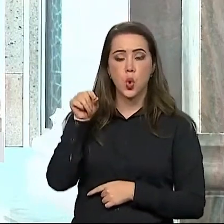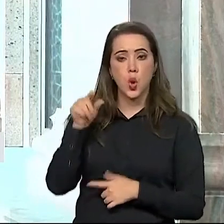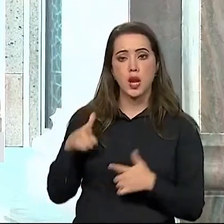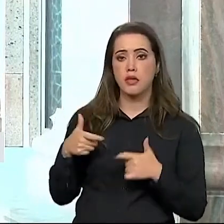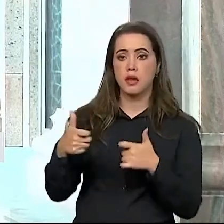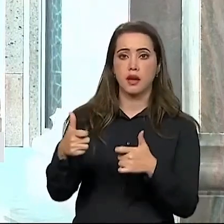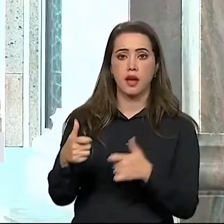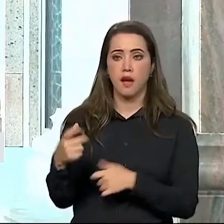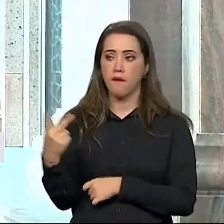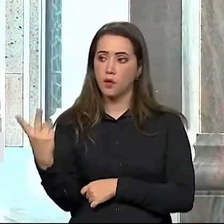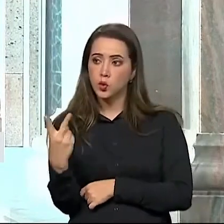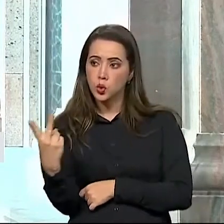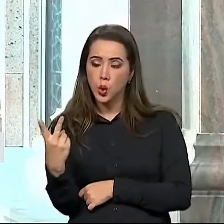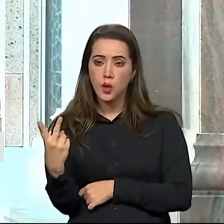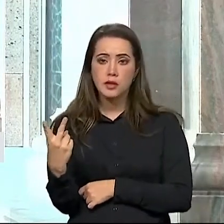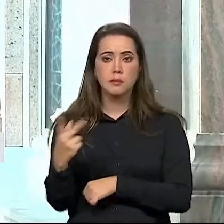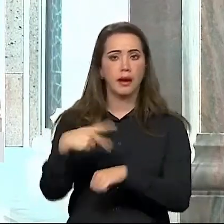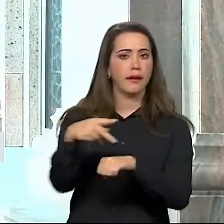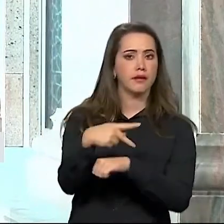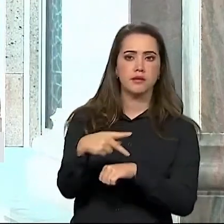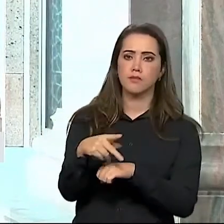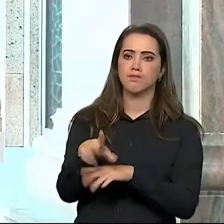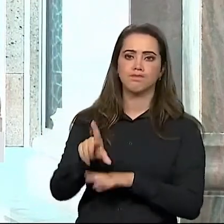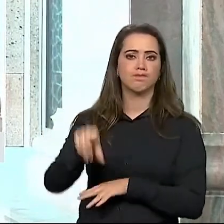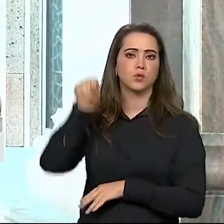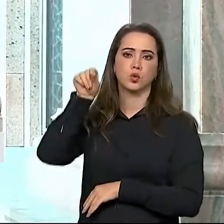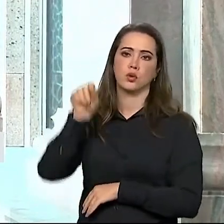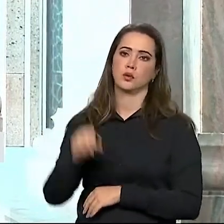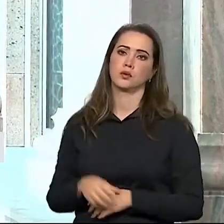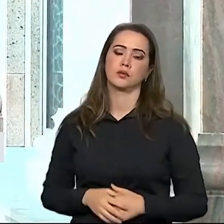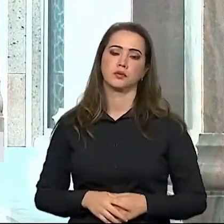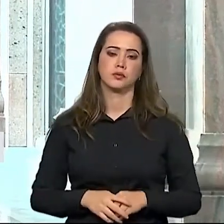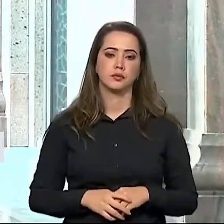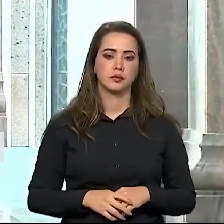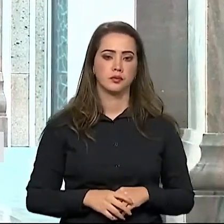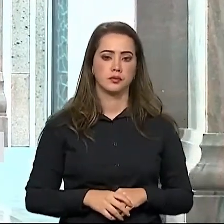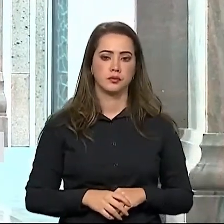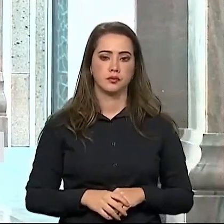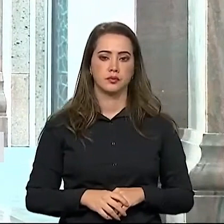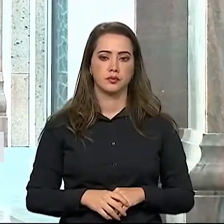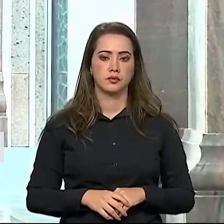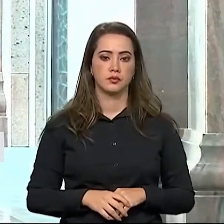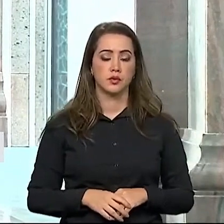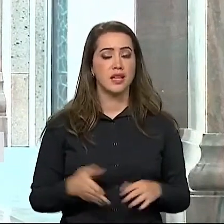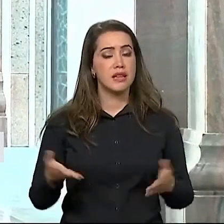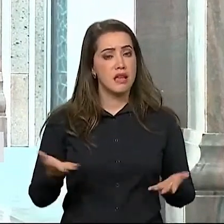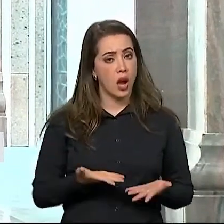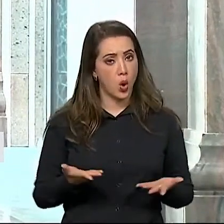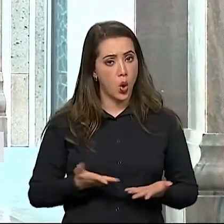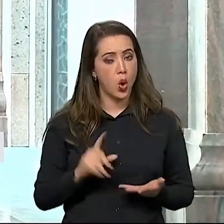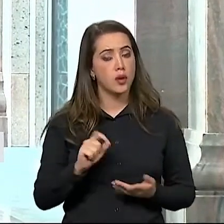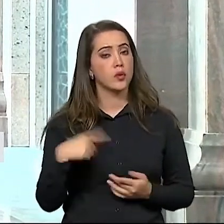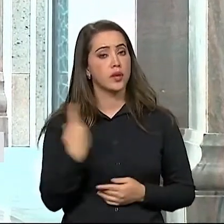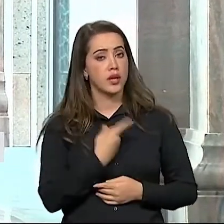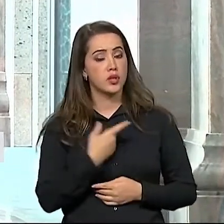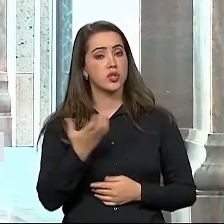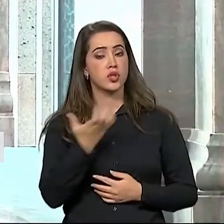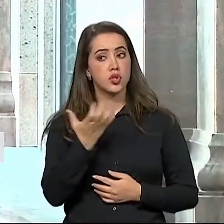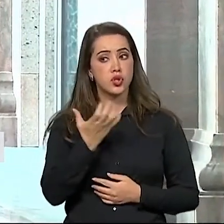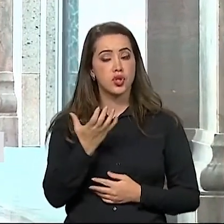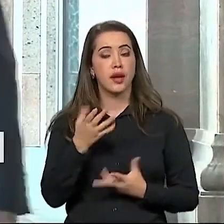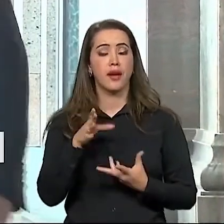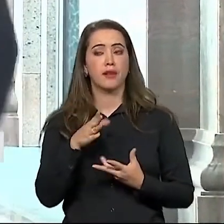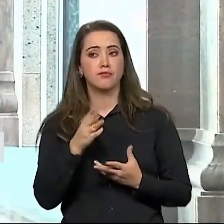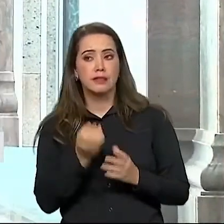tomada por dois países. Because the war started just by the decisions made by two countries. E agora, o que nós estamos